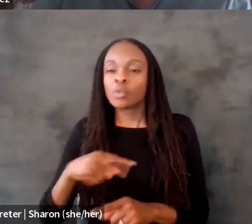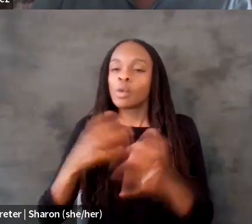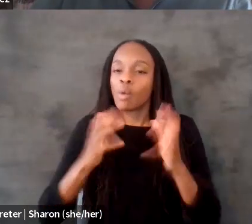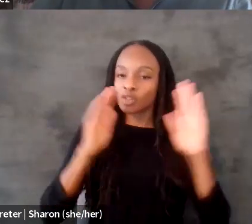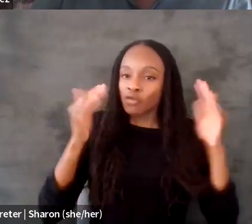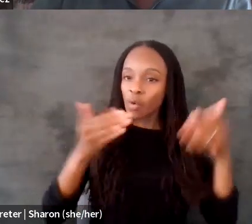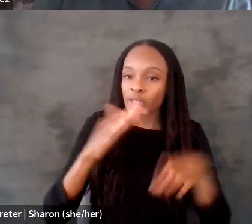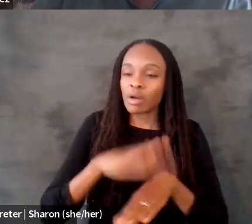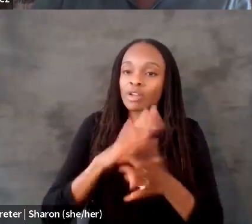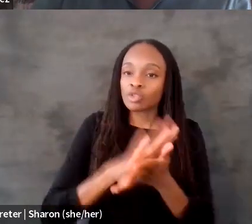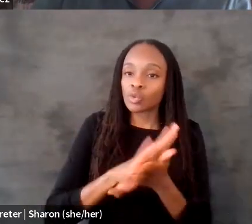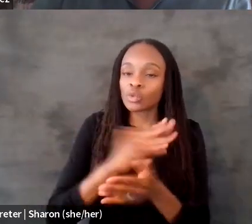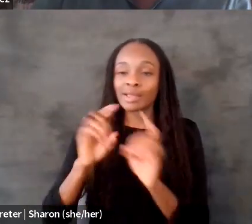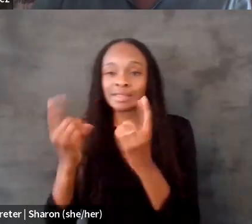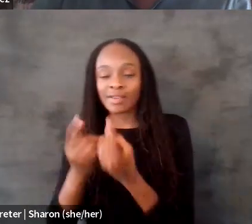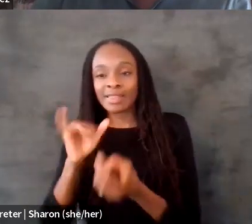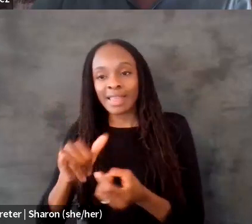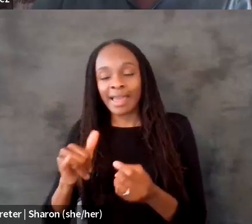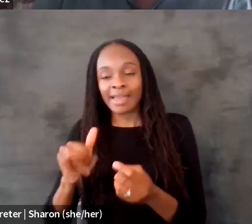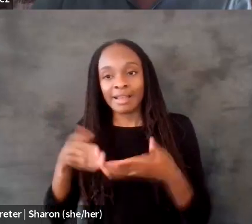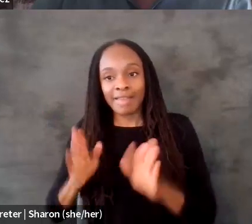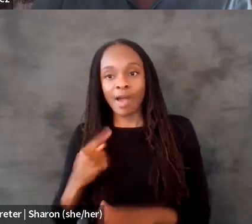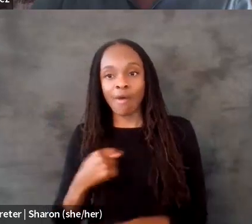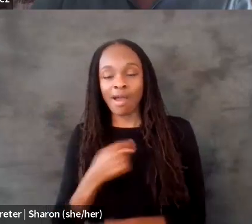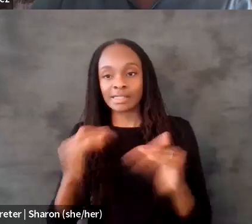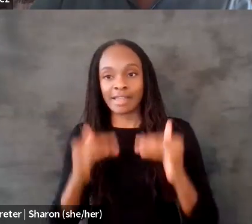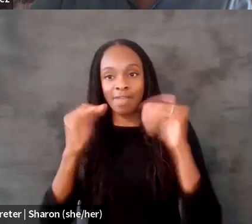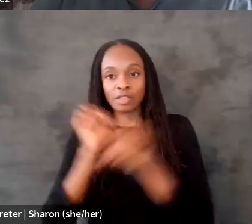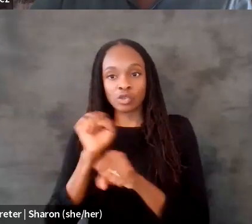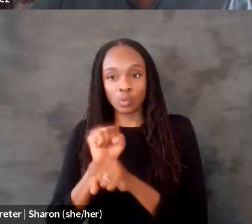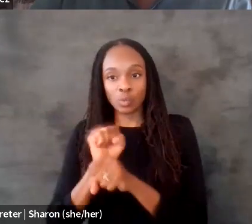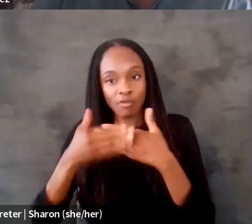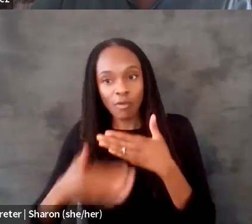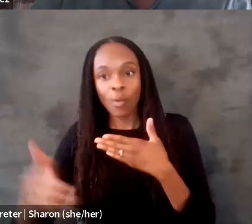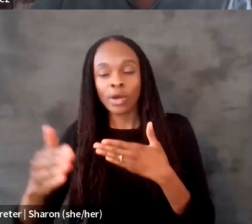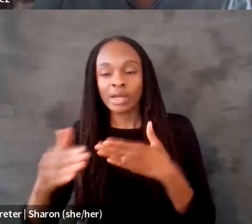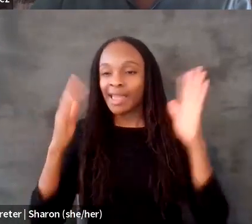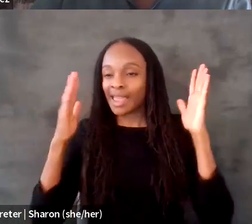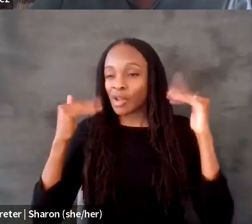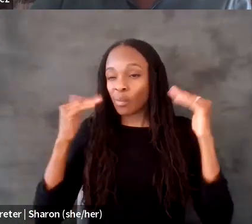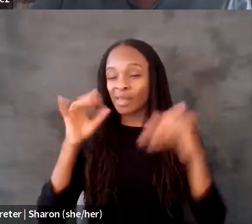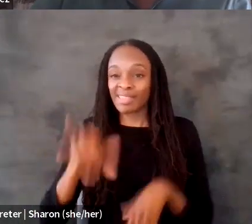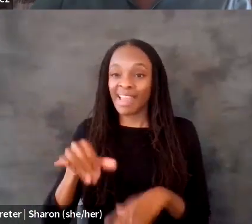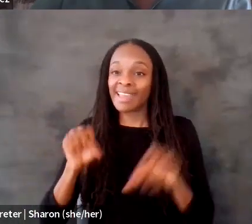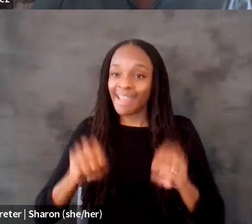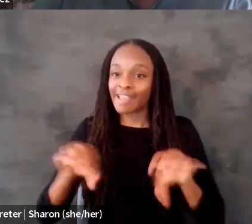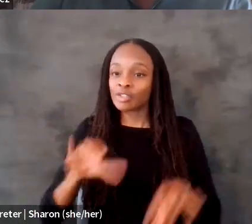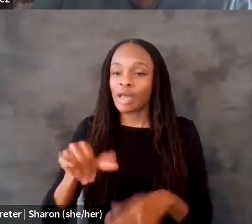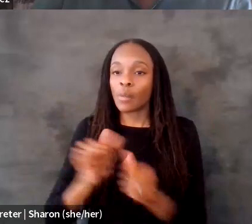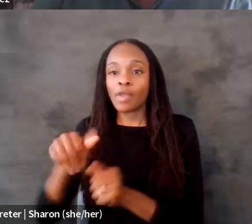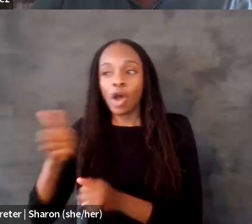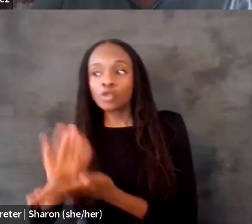and districts that allow us to advance the work forward, in the hopes that we're able to do that. And other schools and districts can see the